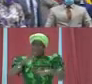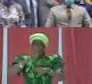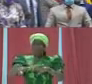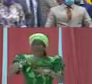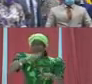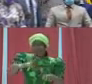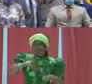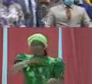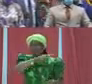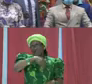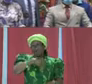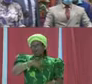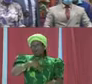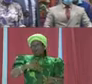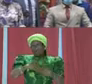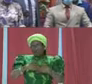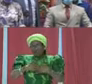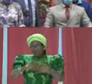spirit.